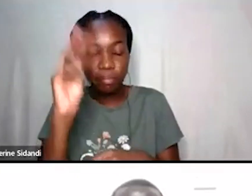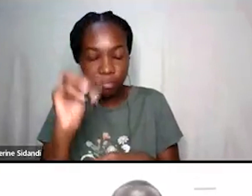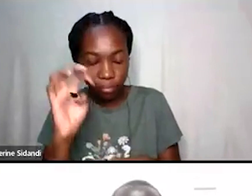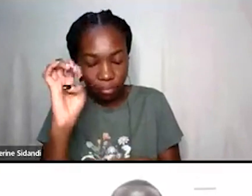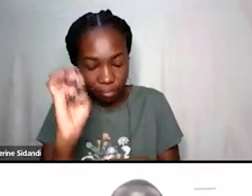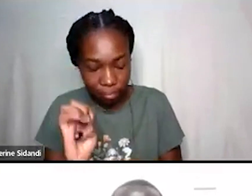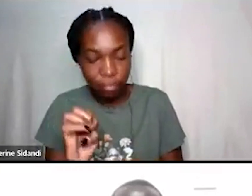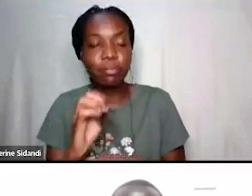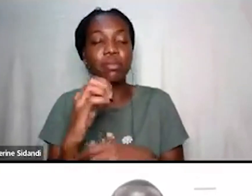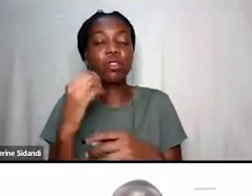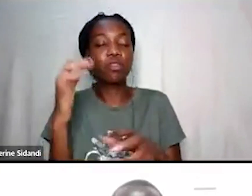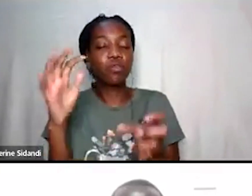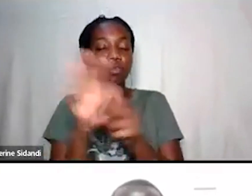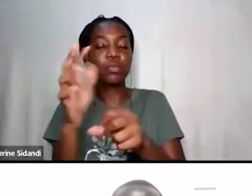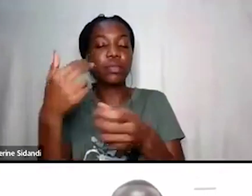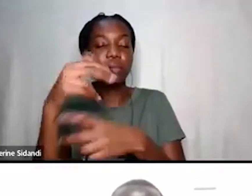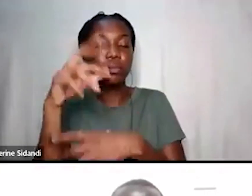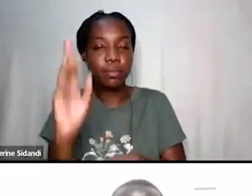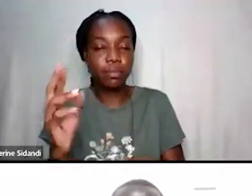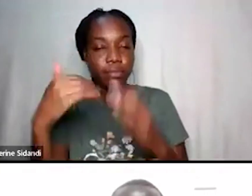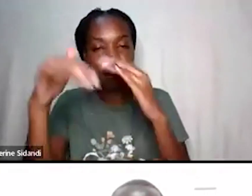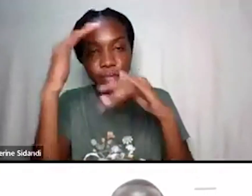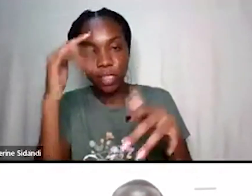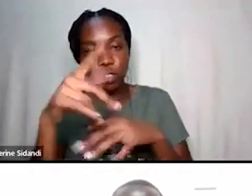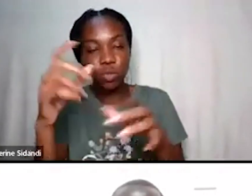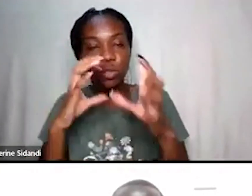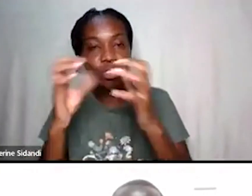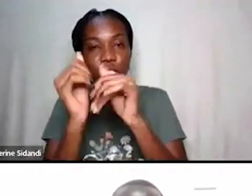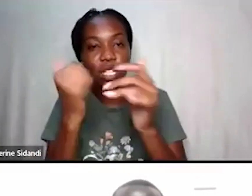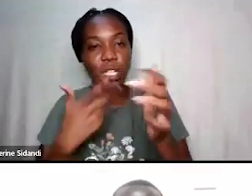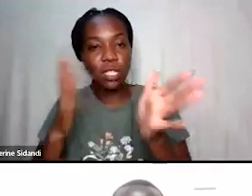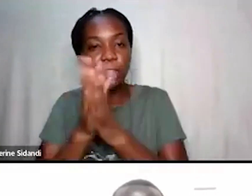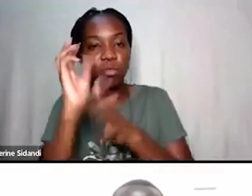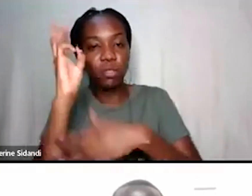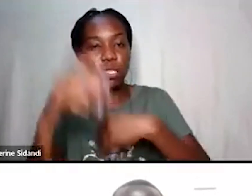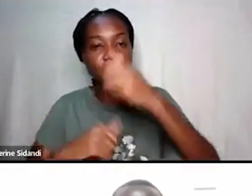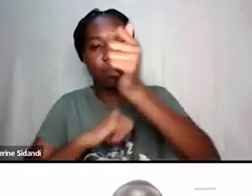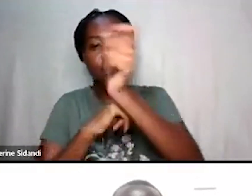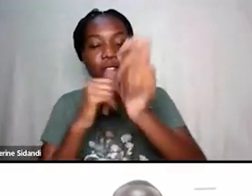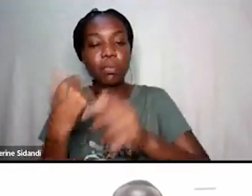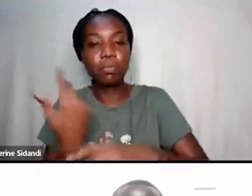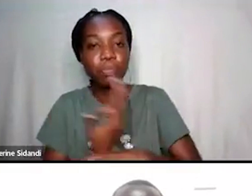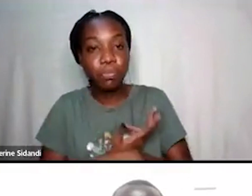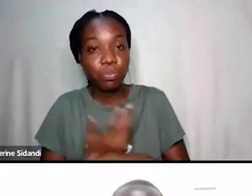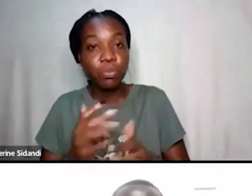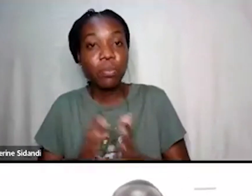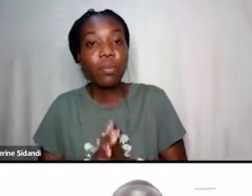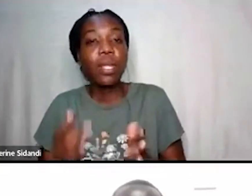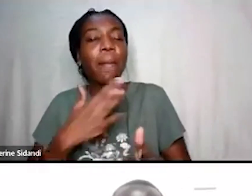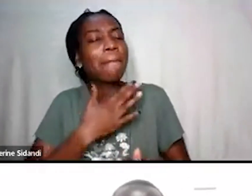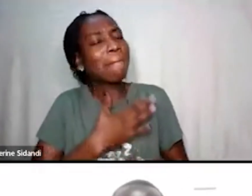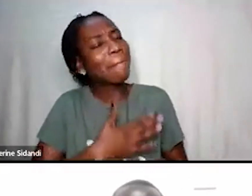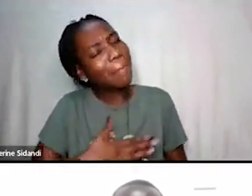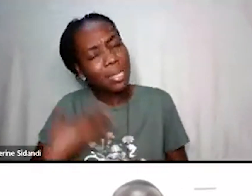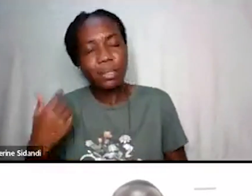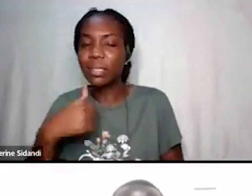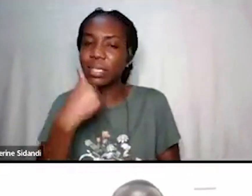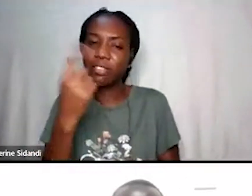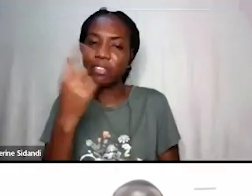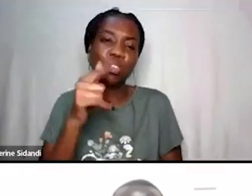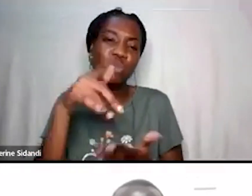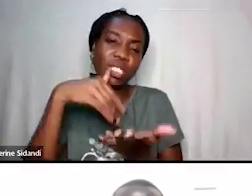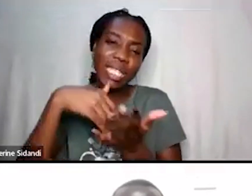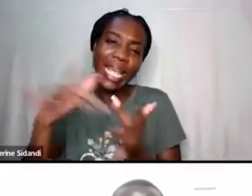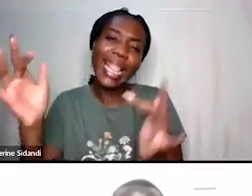please get in touch with us and we are going to also come and support you on that end. And please, I have said, do not send us your